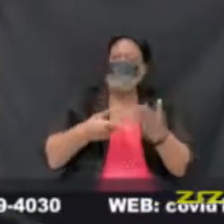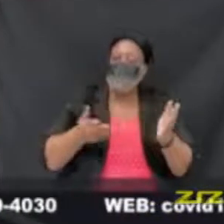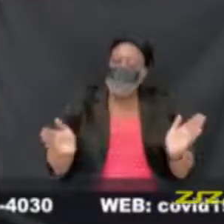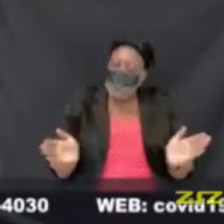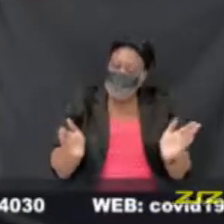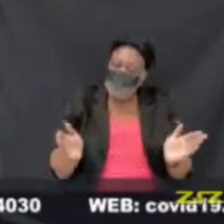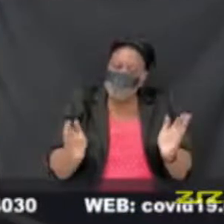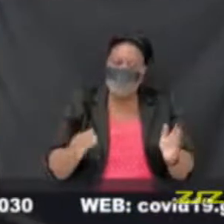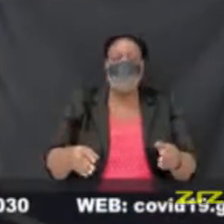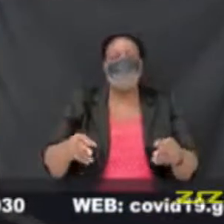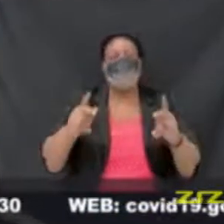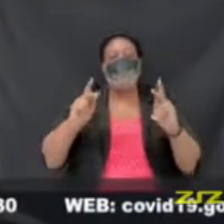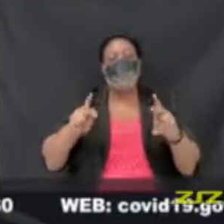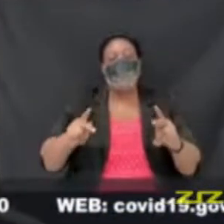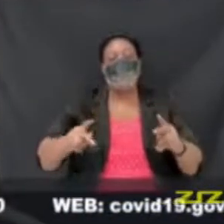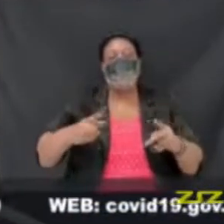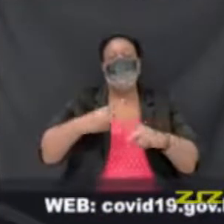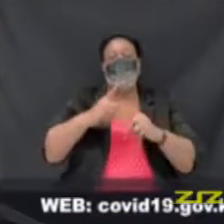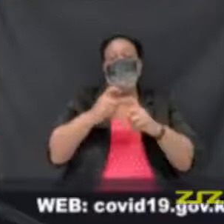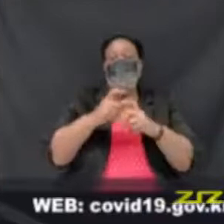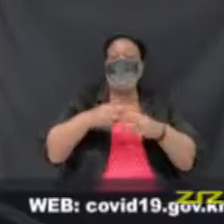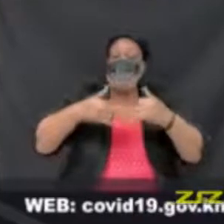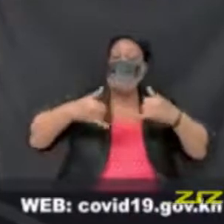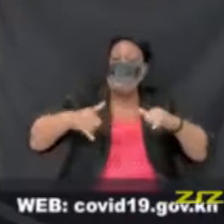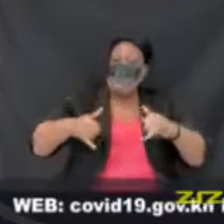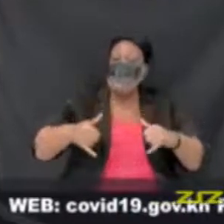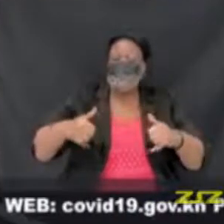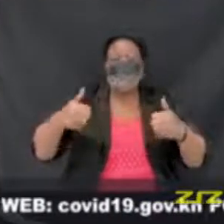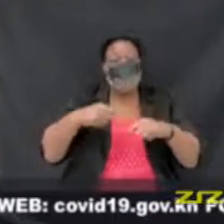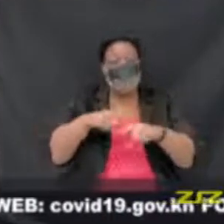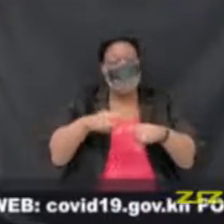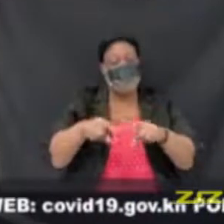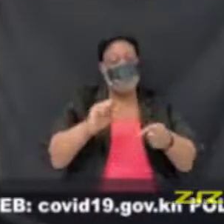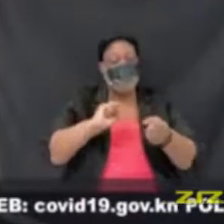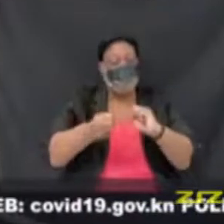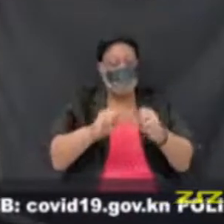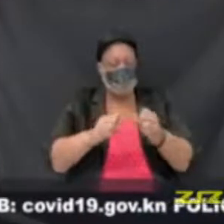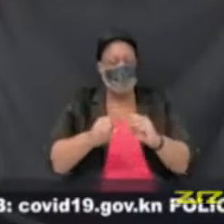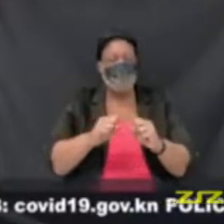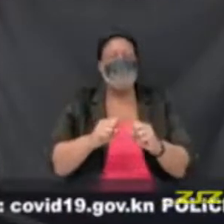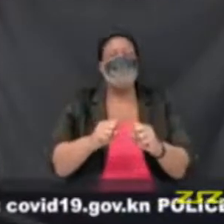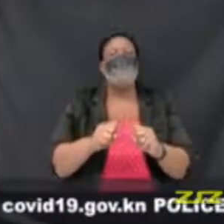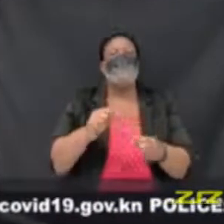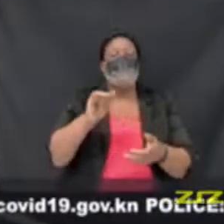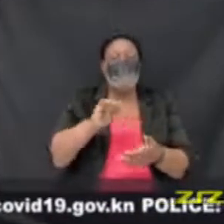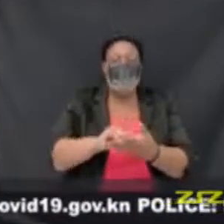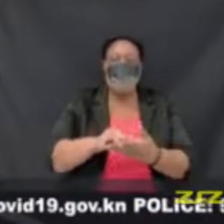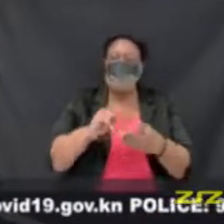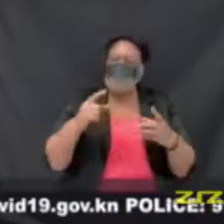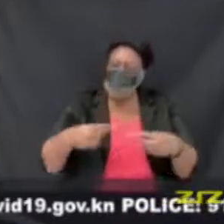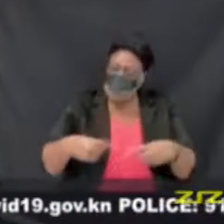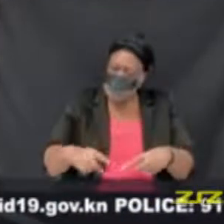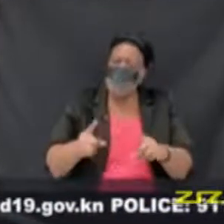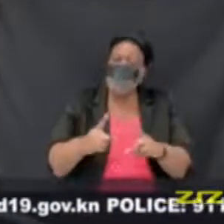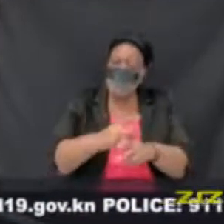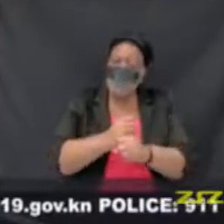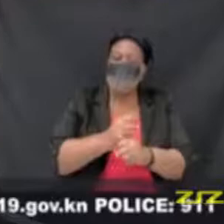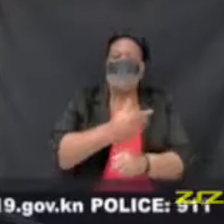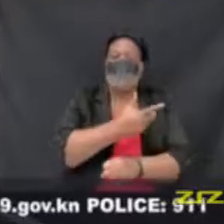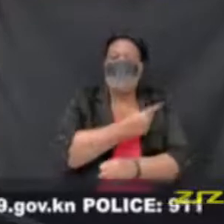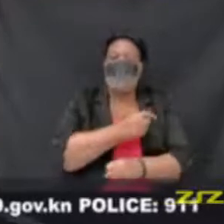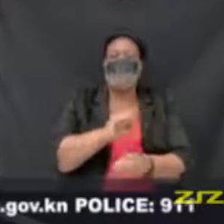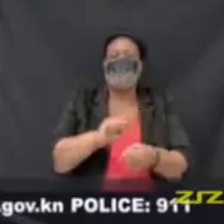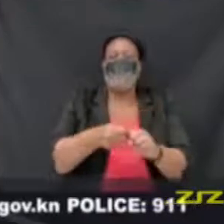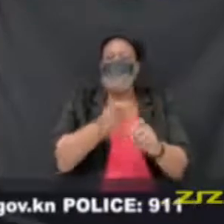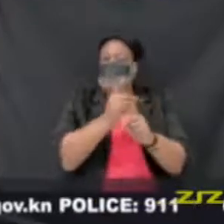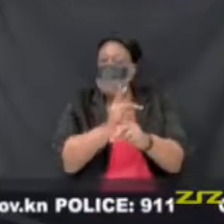the players themselves to be vaccinated, because football is a highly competitive sport. So again, I want to appeal to our